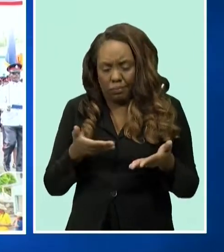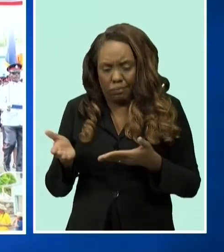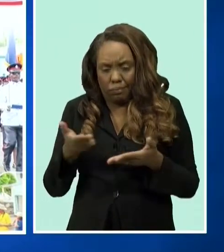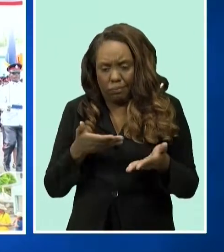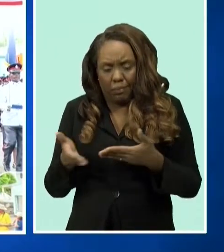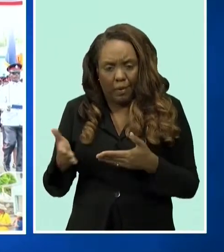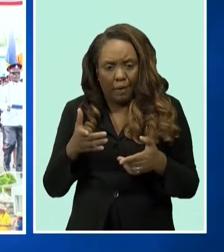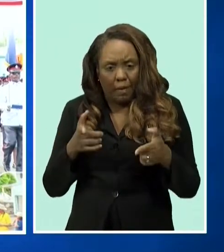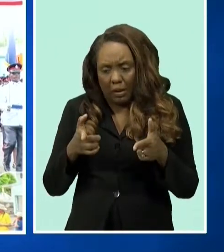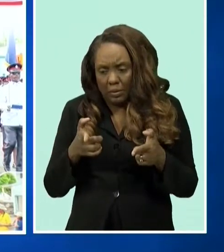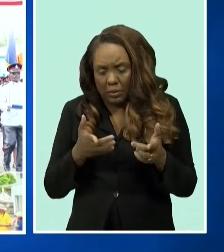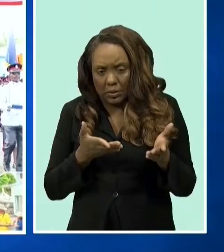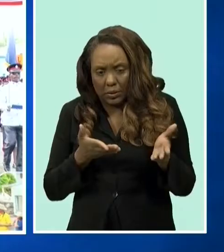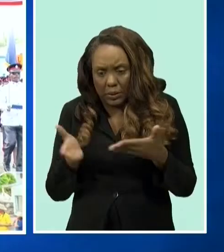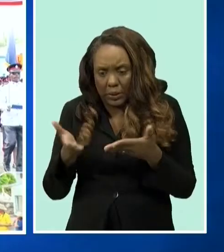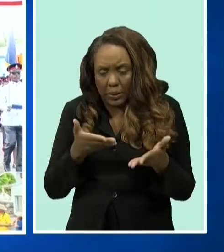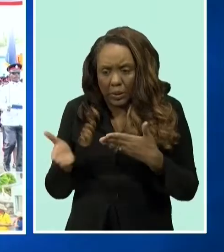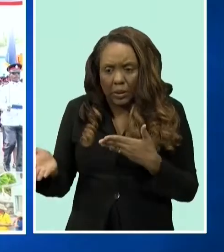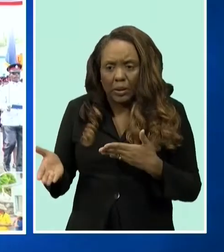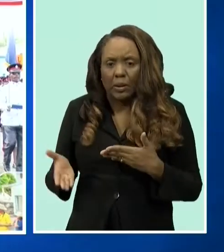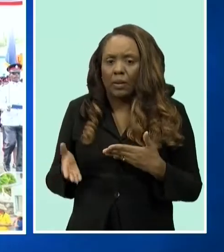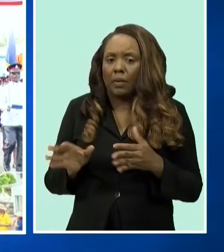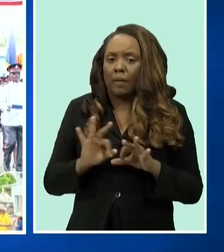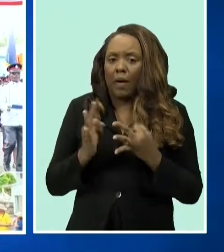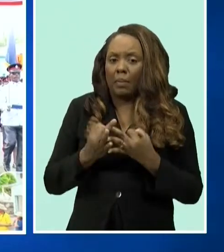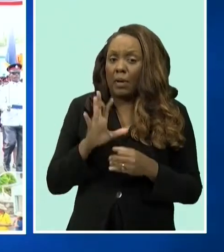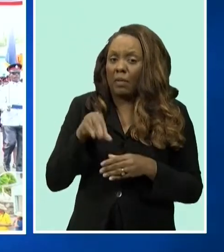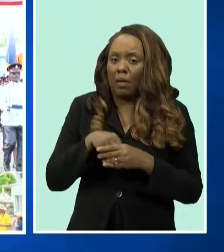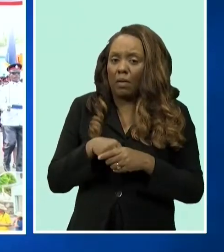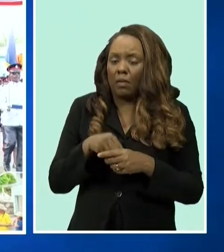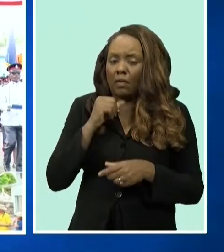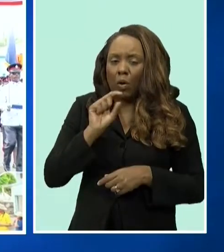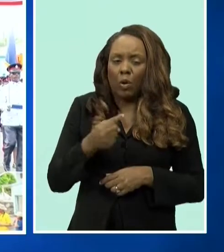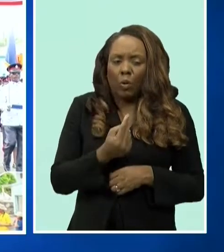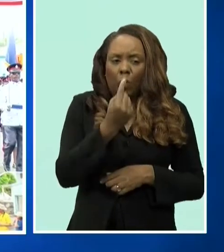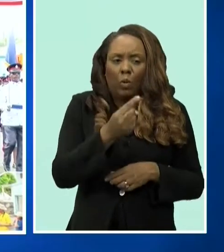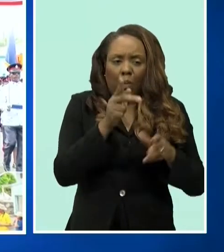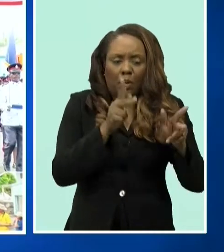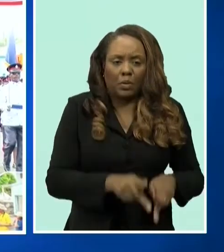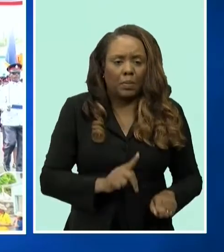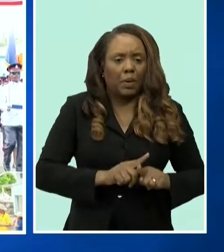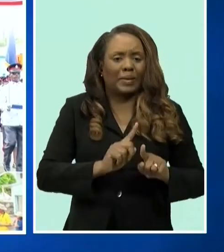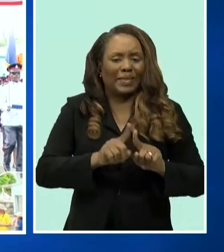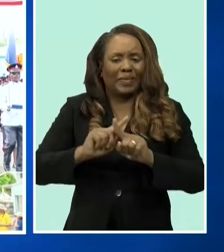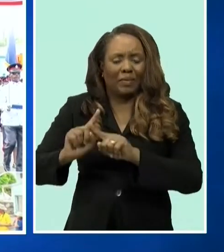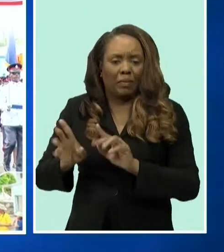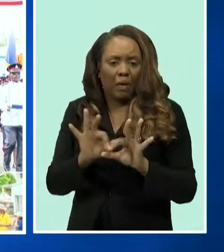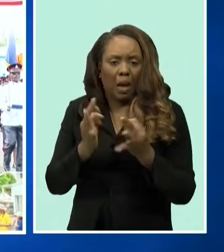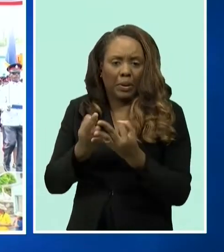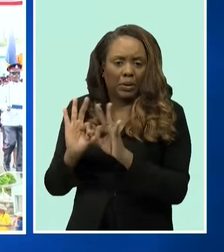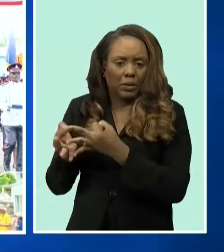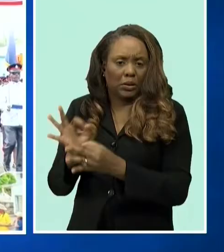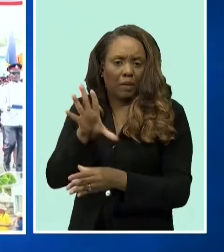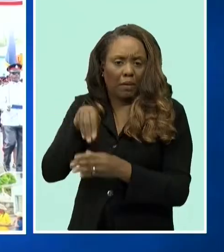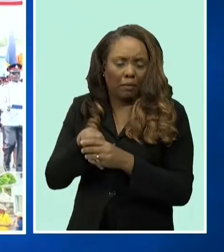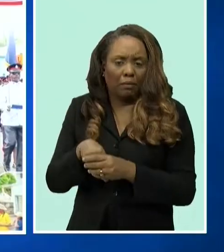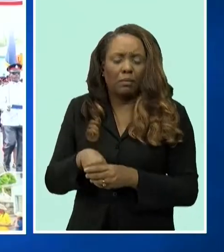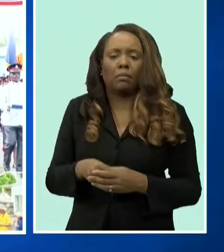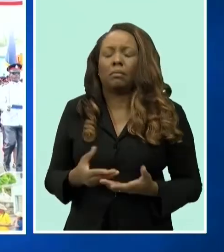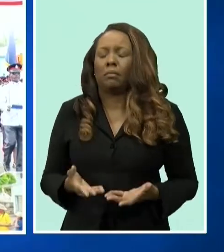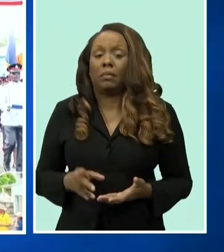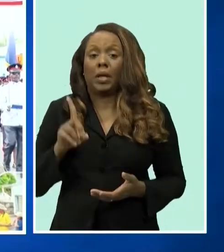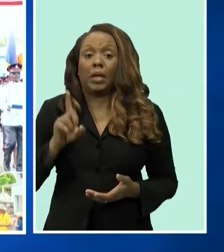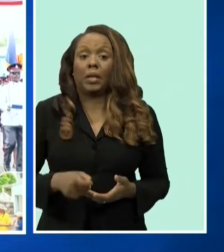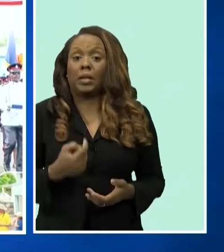jurisdiction, and that is some concern to us. So that is something that must be called